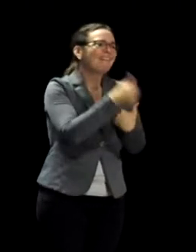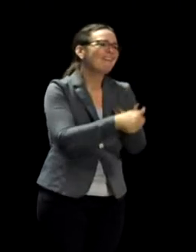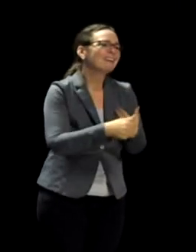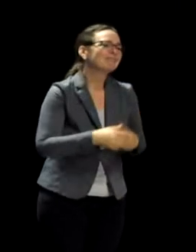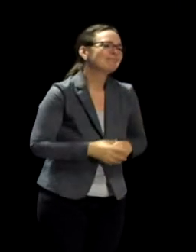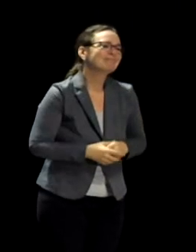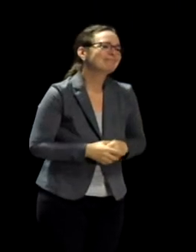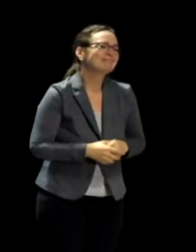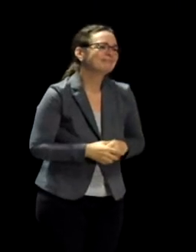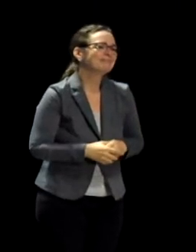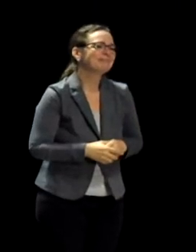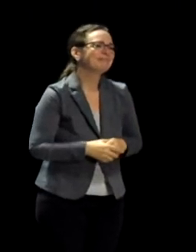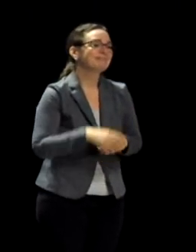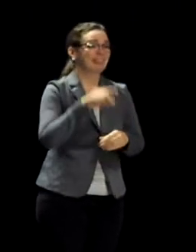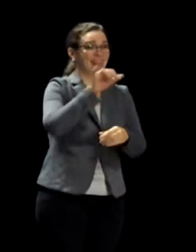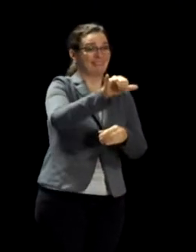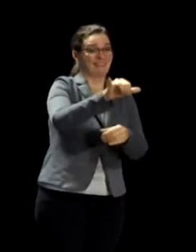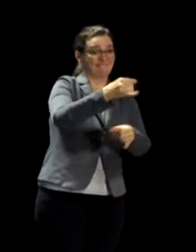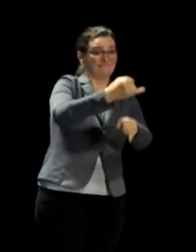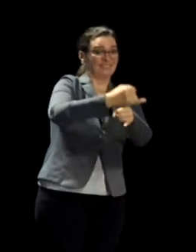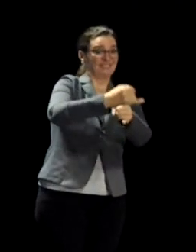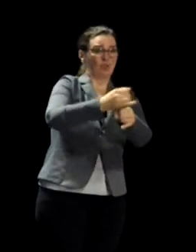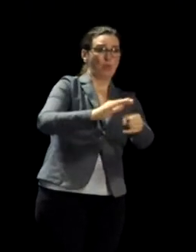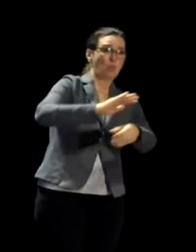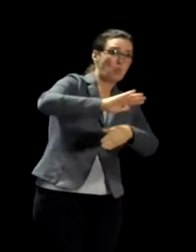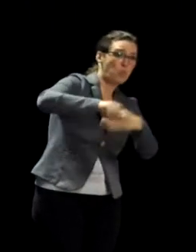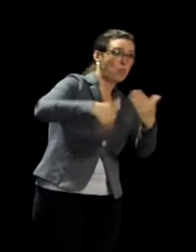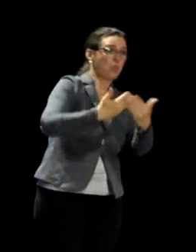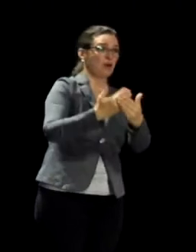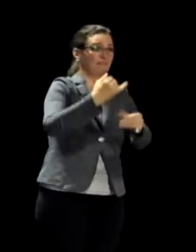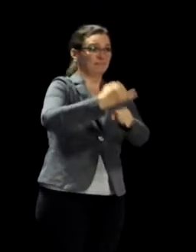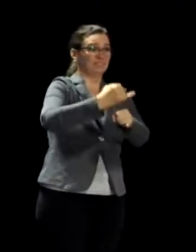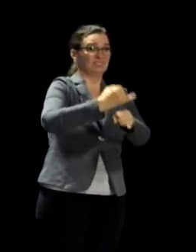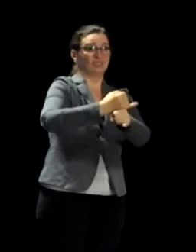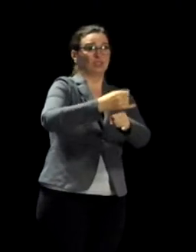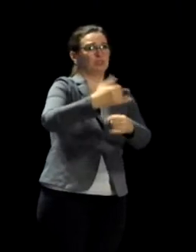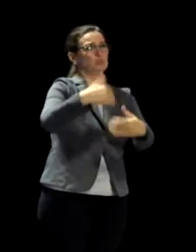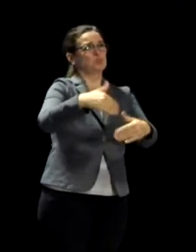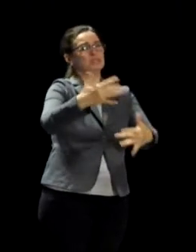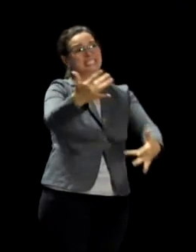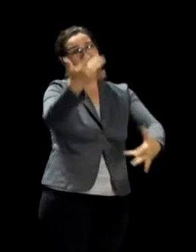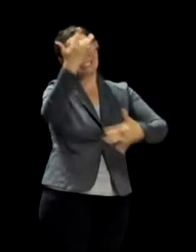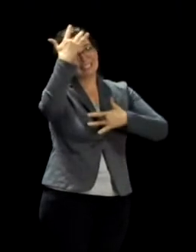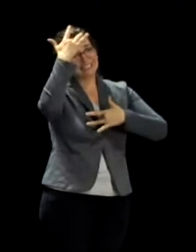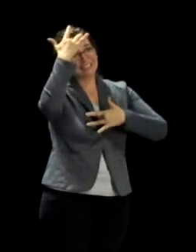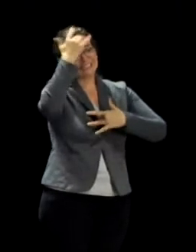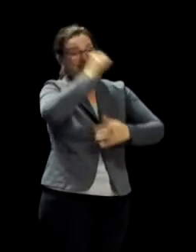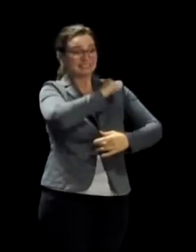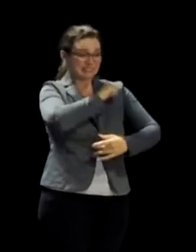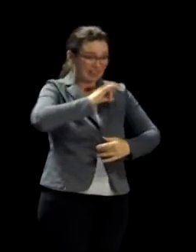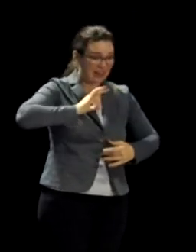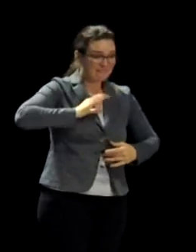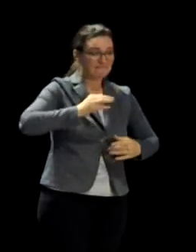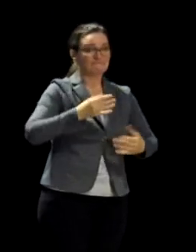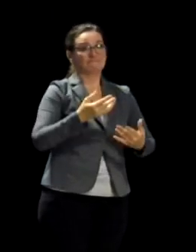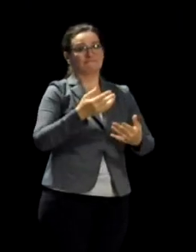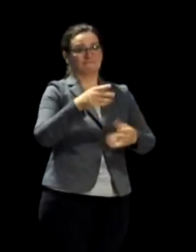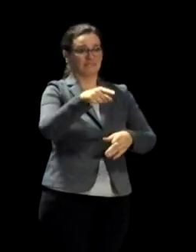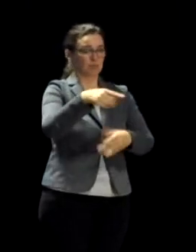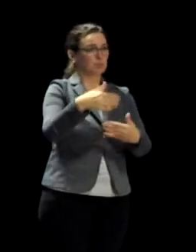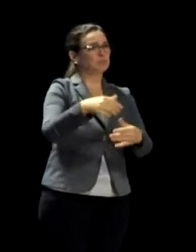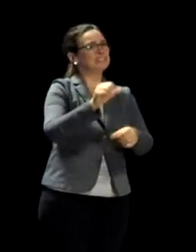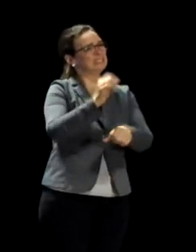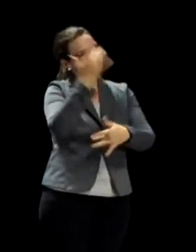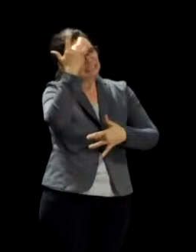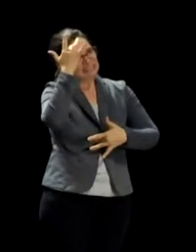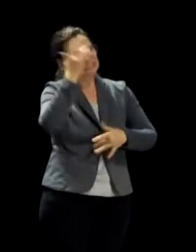been impacted at this point. I think there's some folks who haven't been impacted. That's why instead of trying to create a COVID unit in a facility